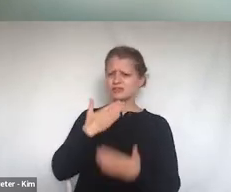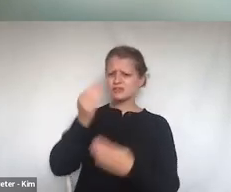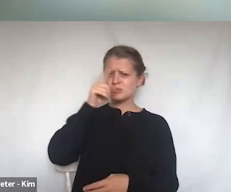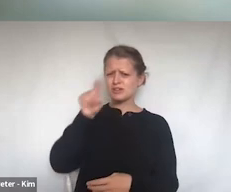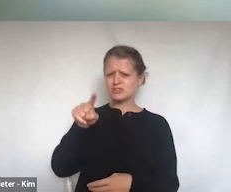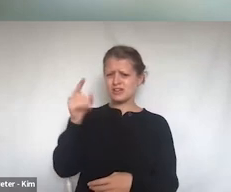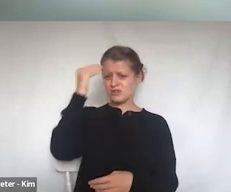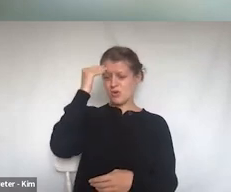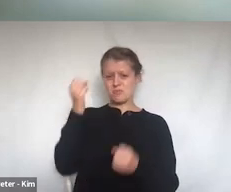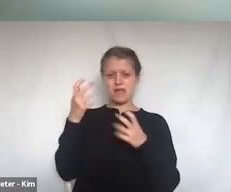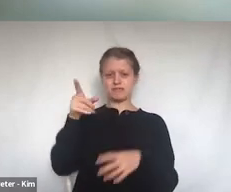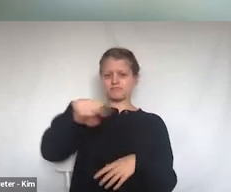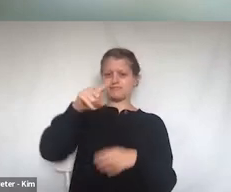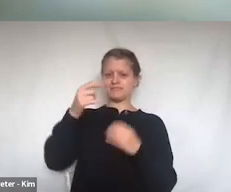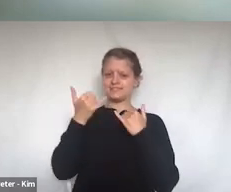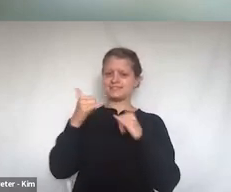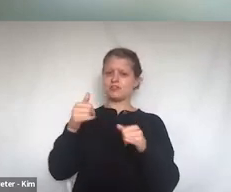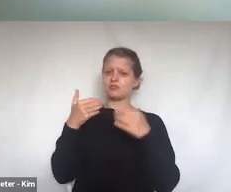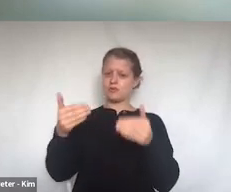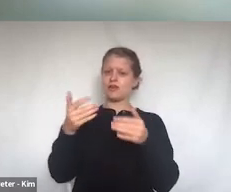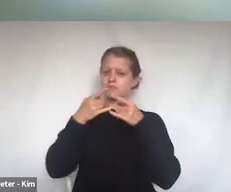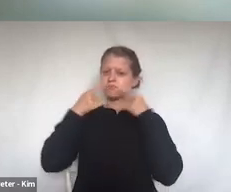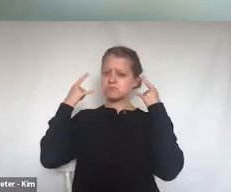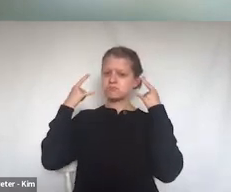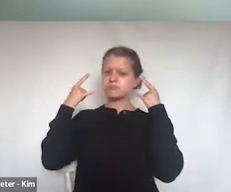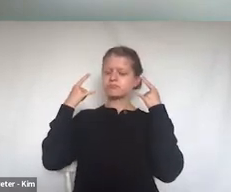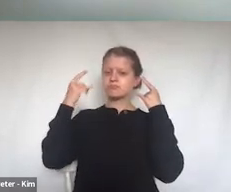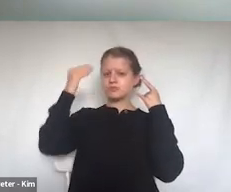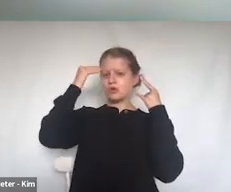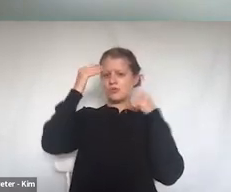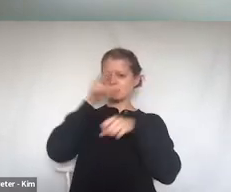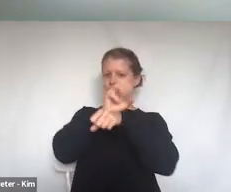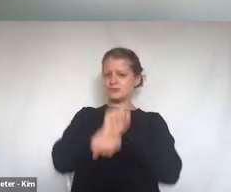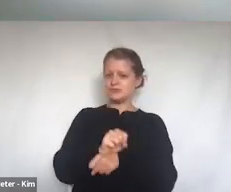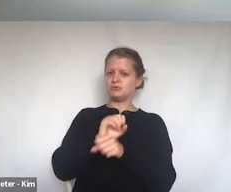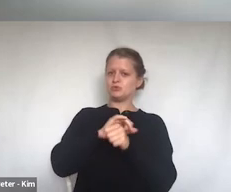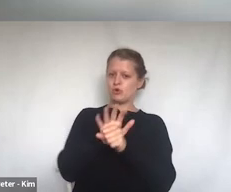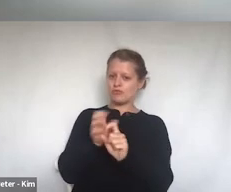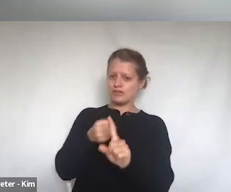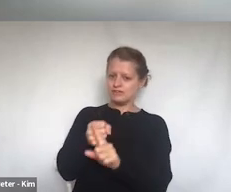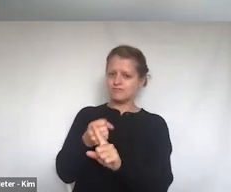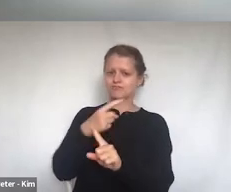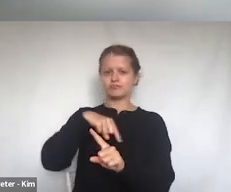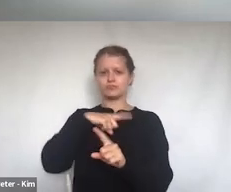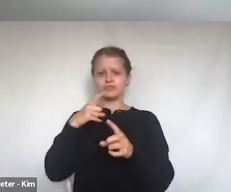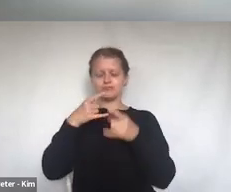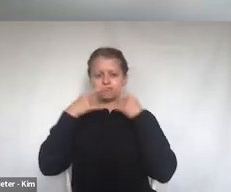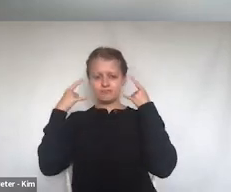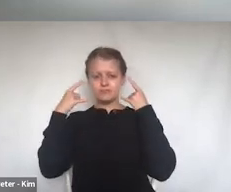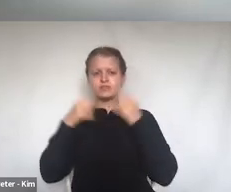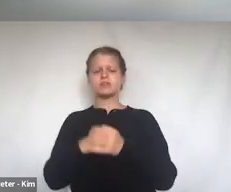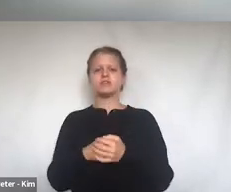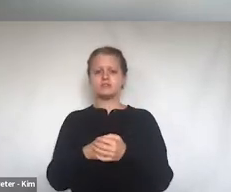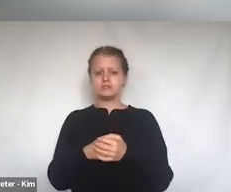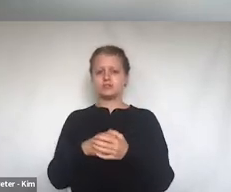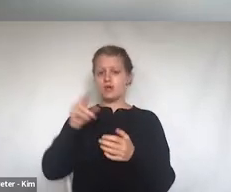COVID-19 pandemic, still have them, still use them. And when this question comes up around wildfire smoke, the key point is that an